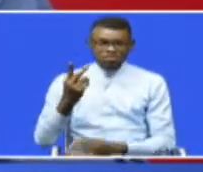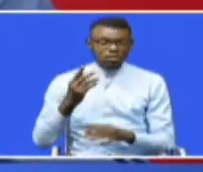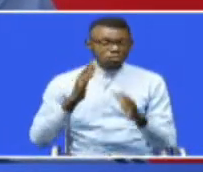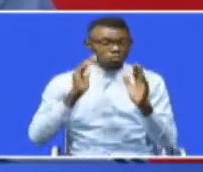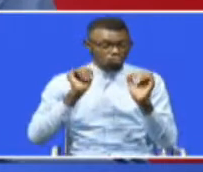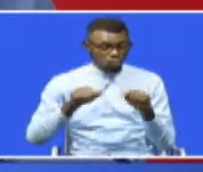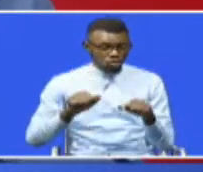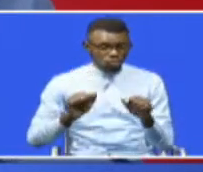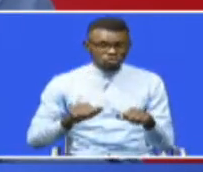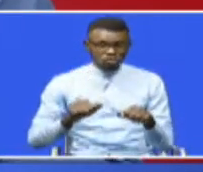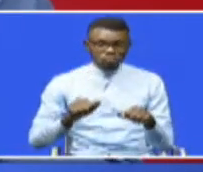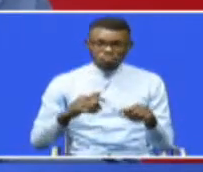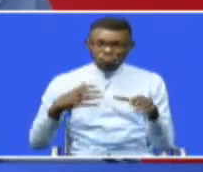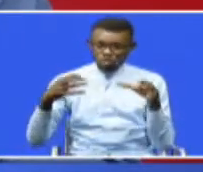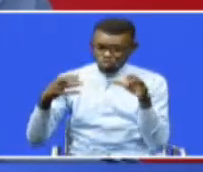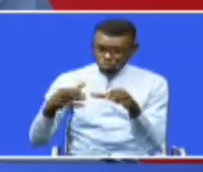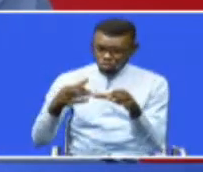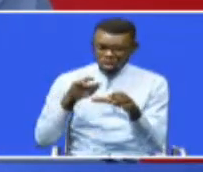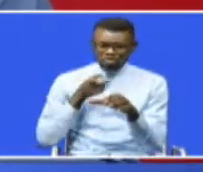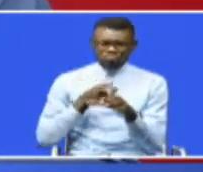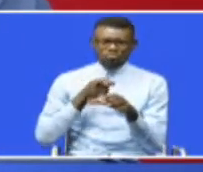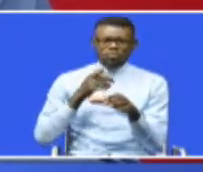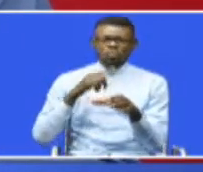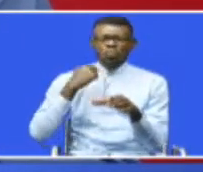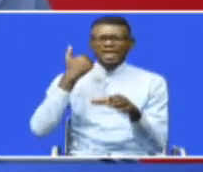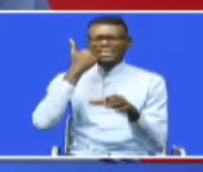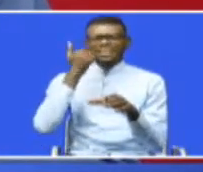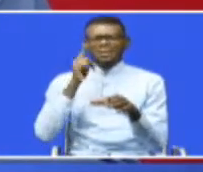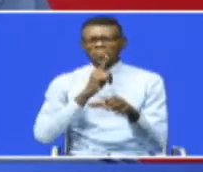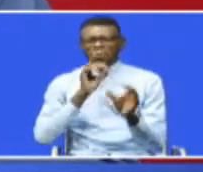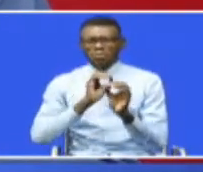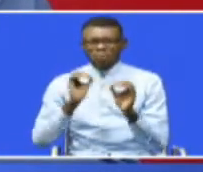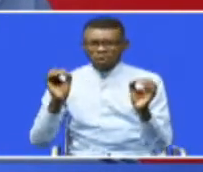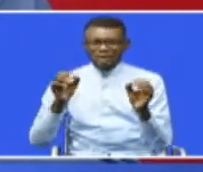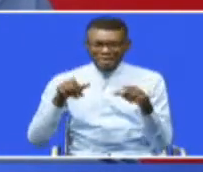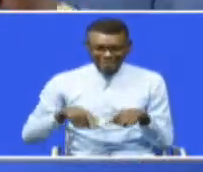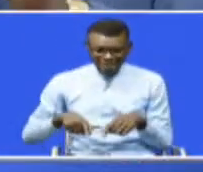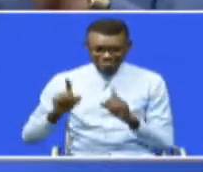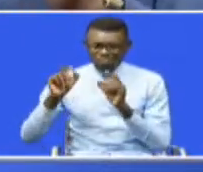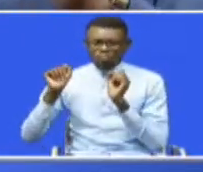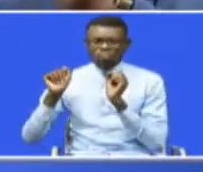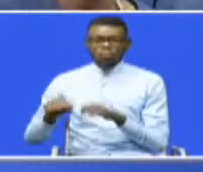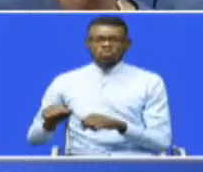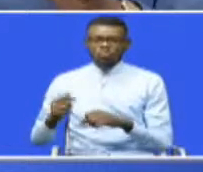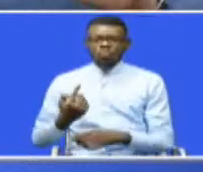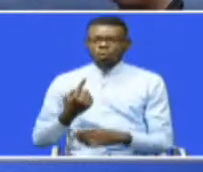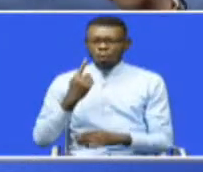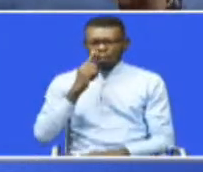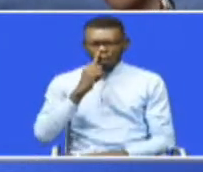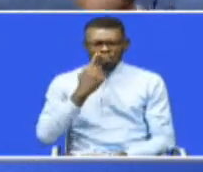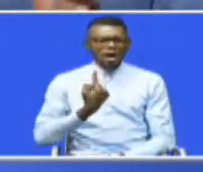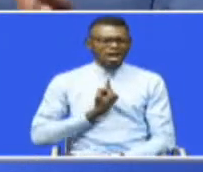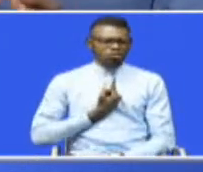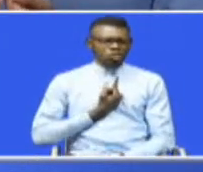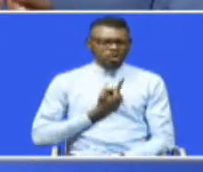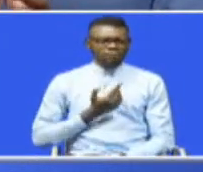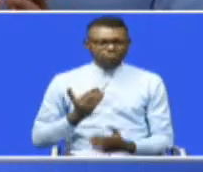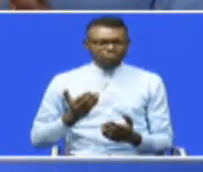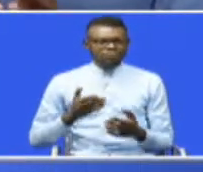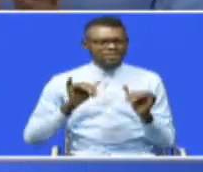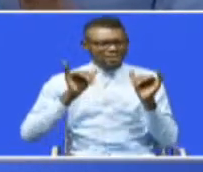possible for these people to quarantine themselves, isolate themselves in their homes wherever